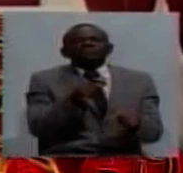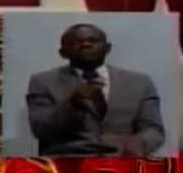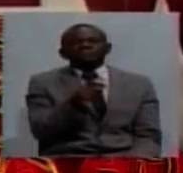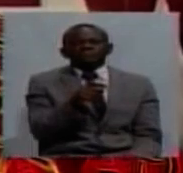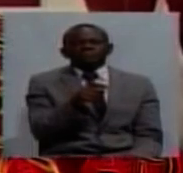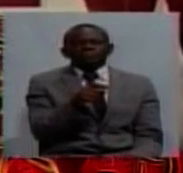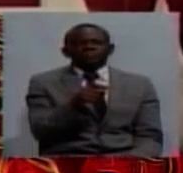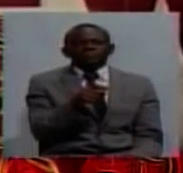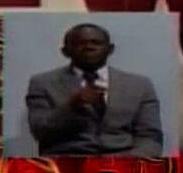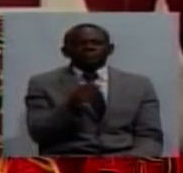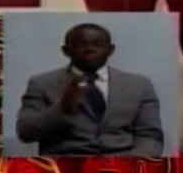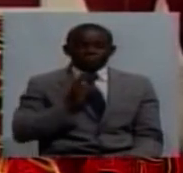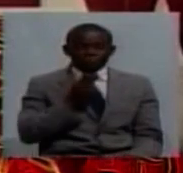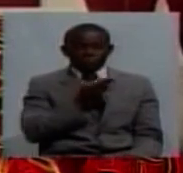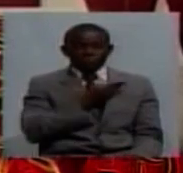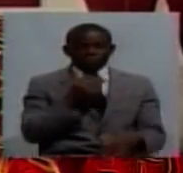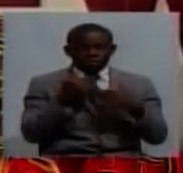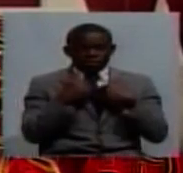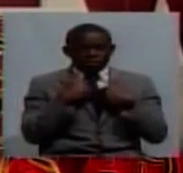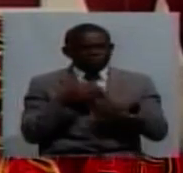working on some